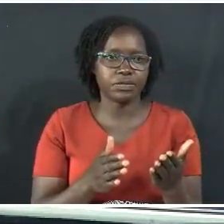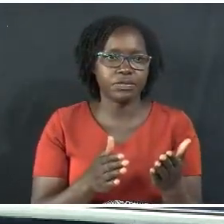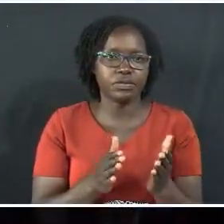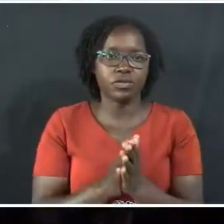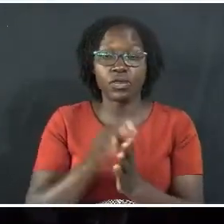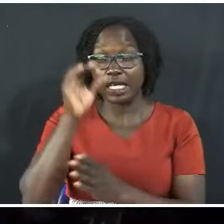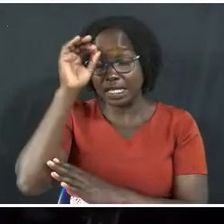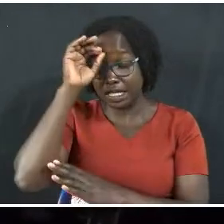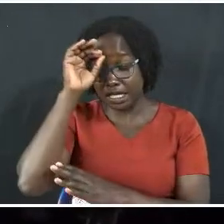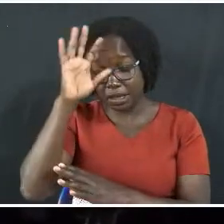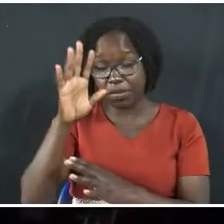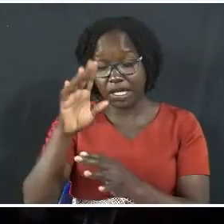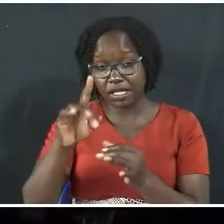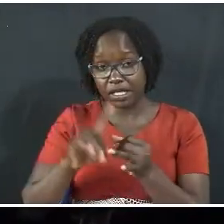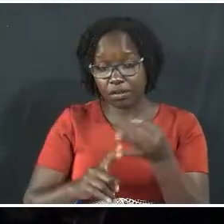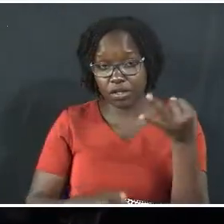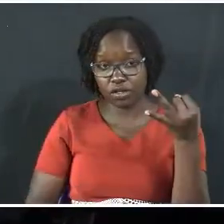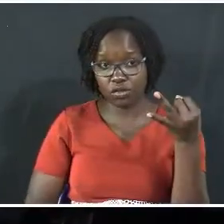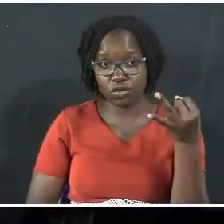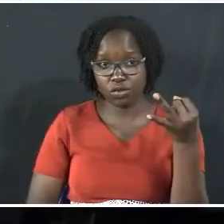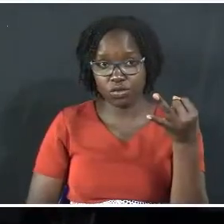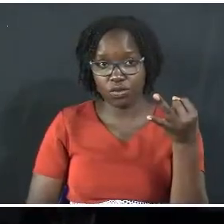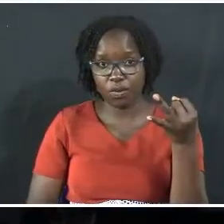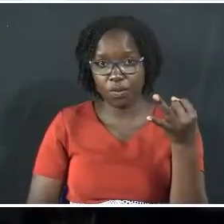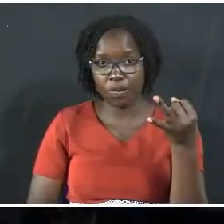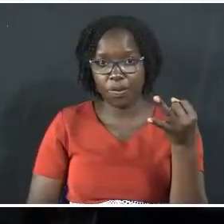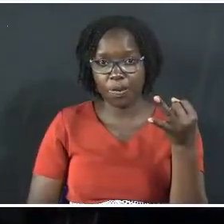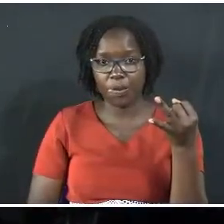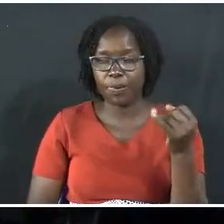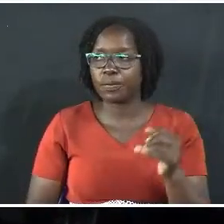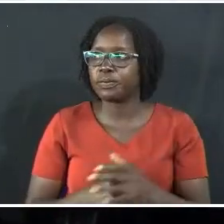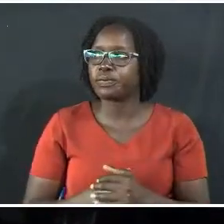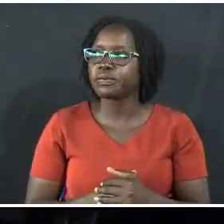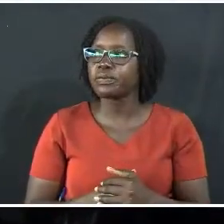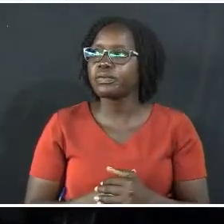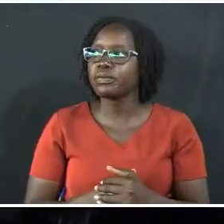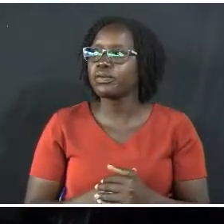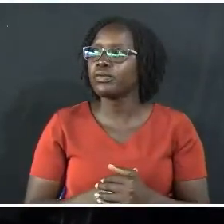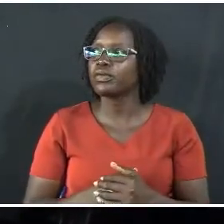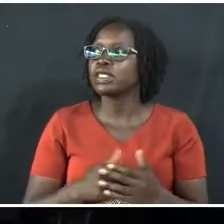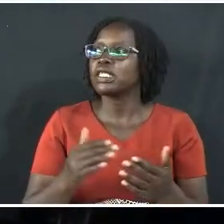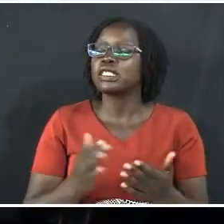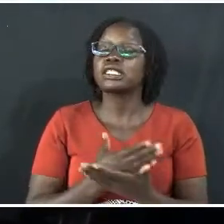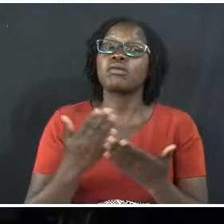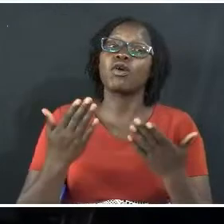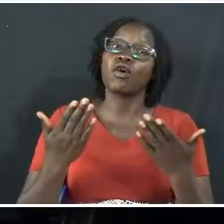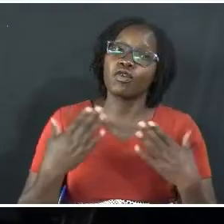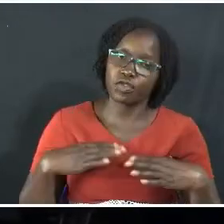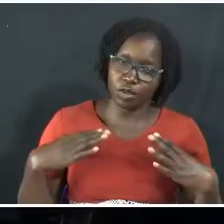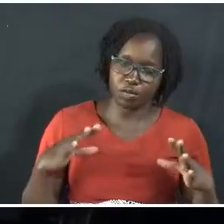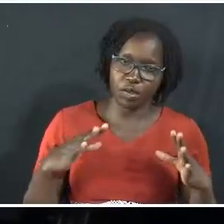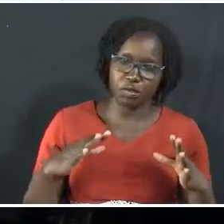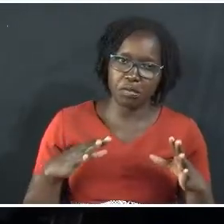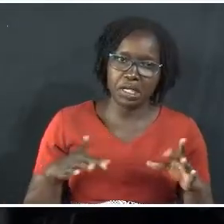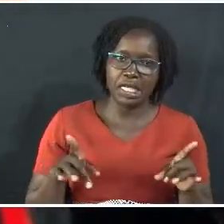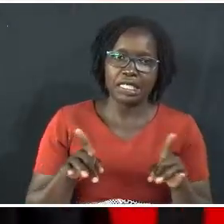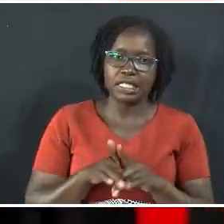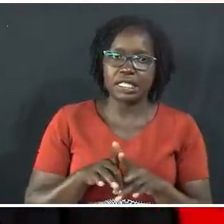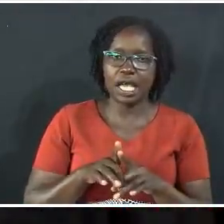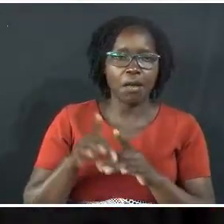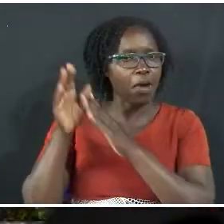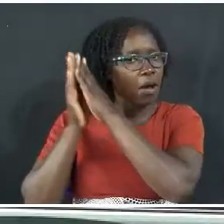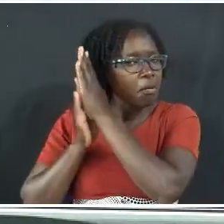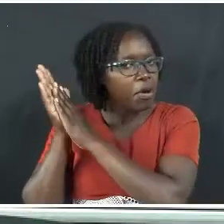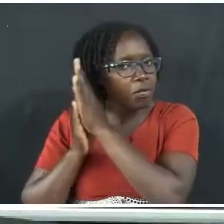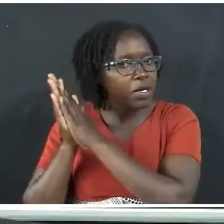Amen. Surprise number two, some of the people like Bob Marley and